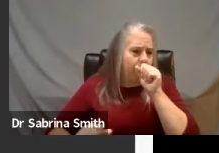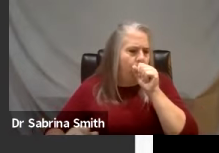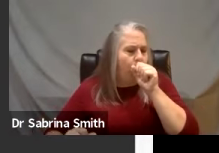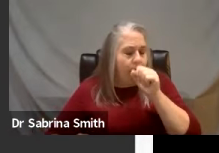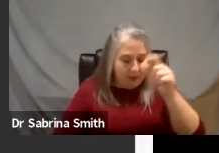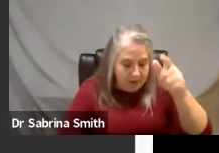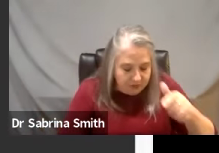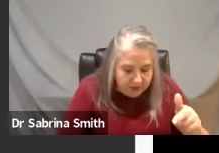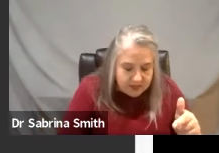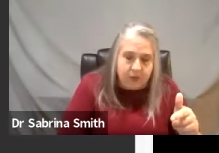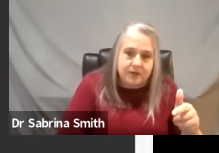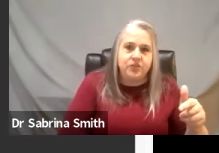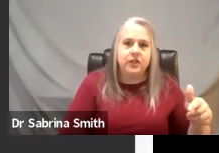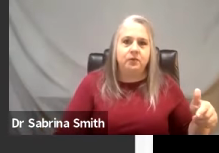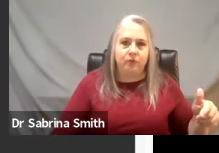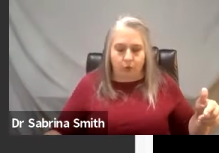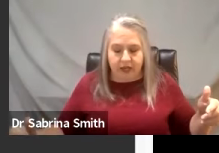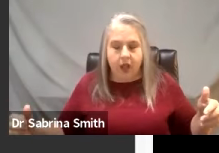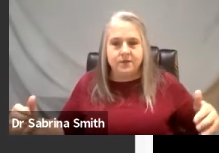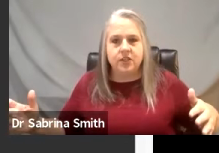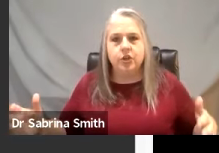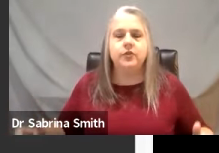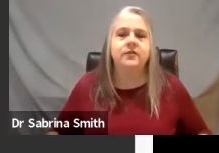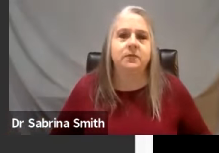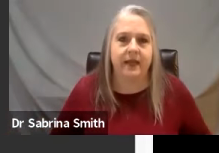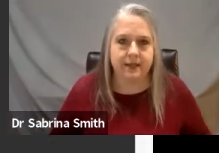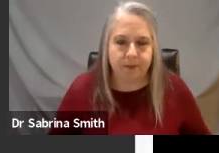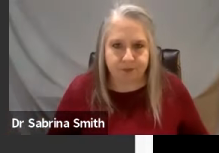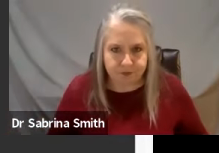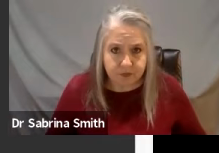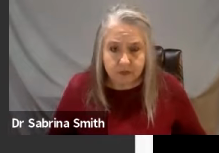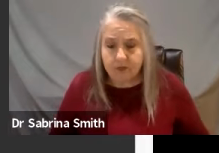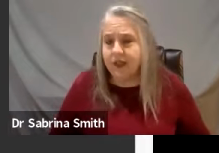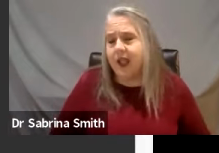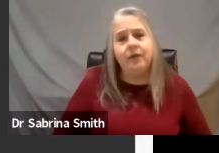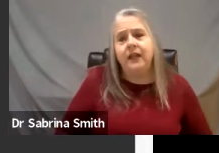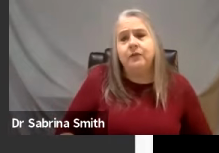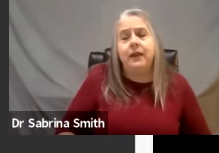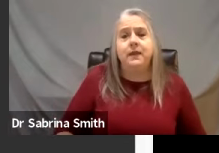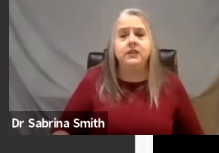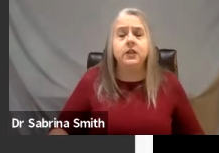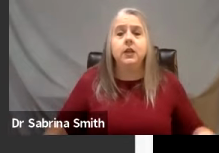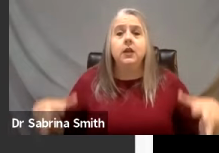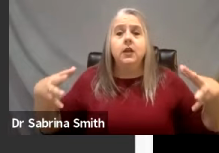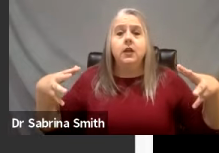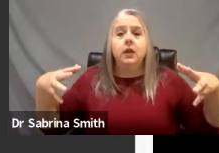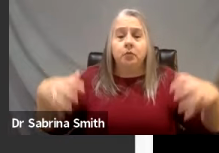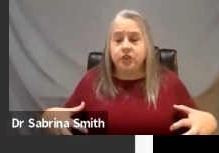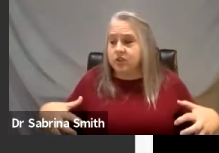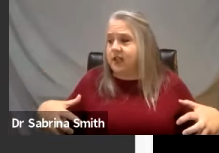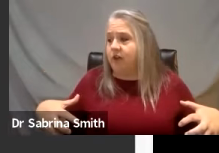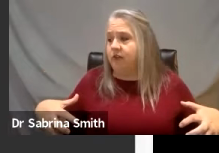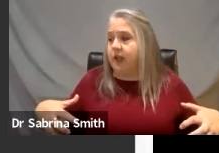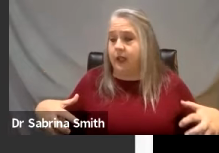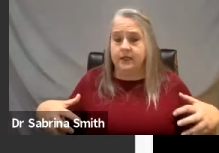of that. And that's what I was mentioning before. When it comes to your use of space, I highly recommend